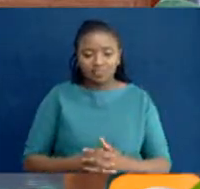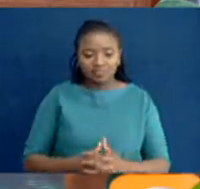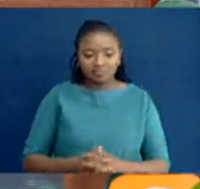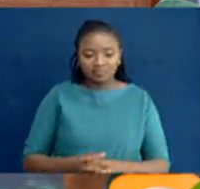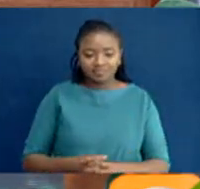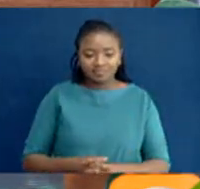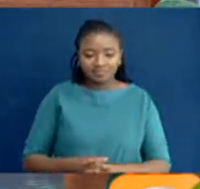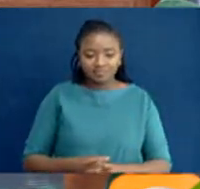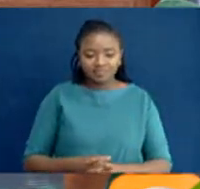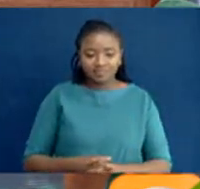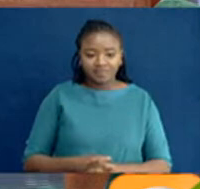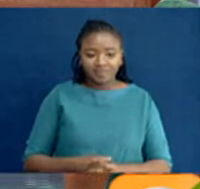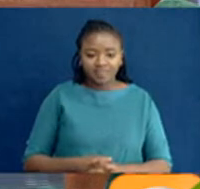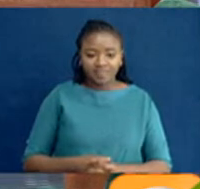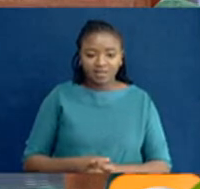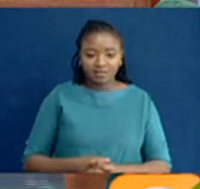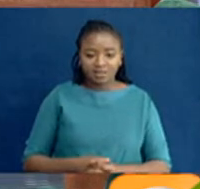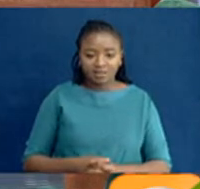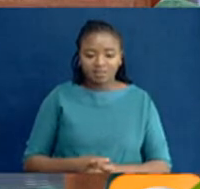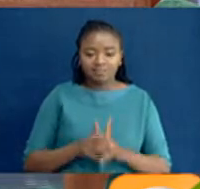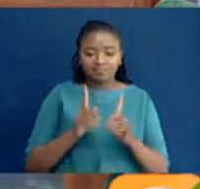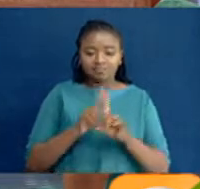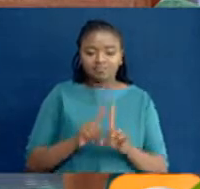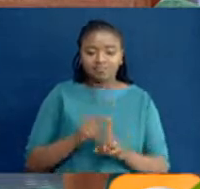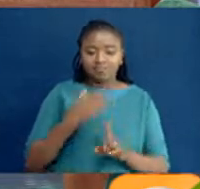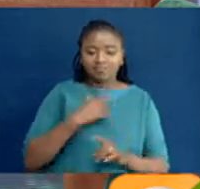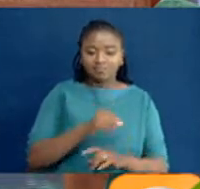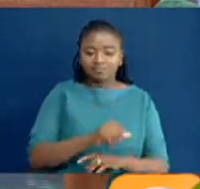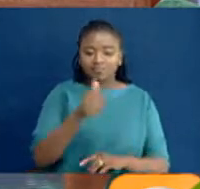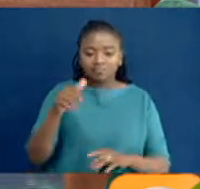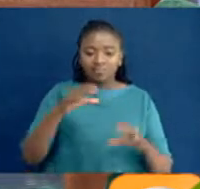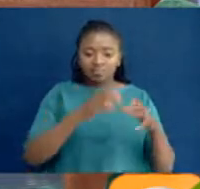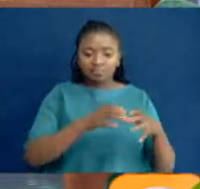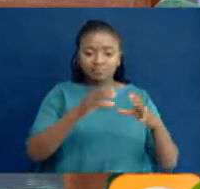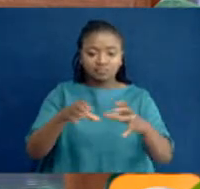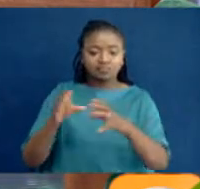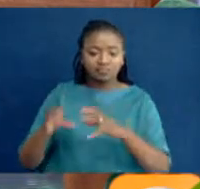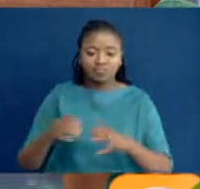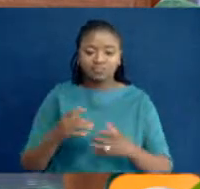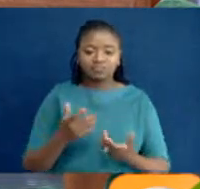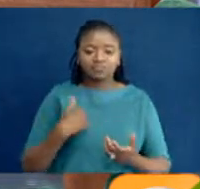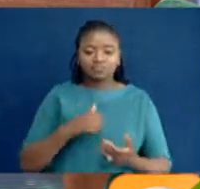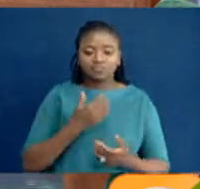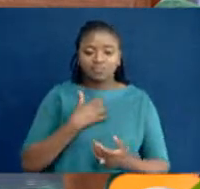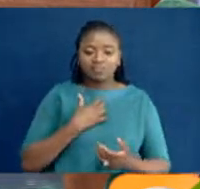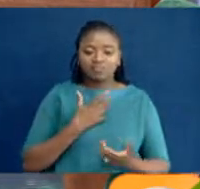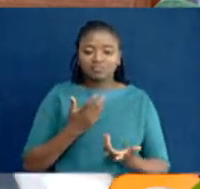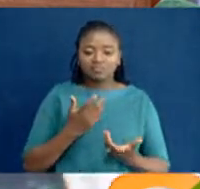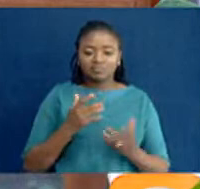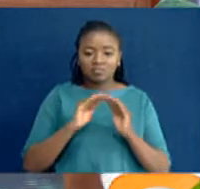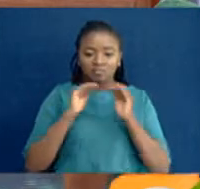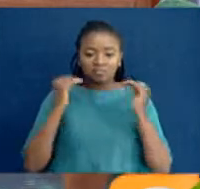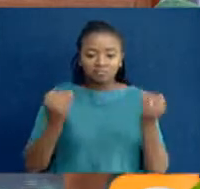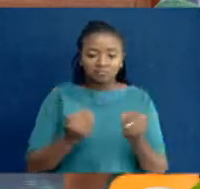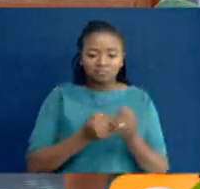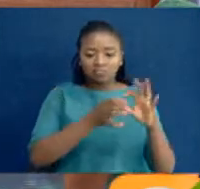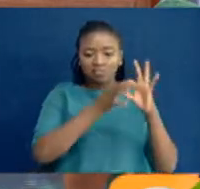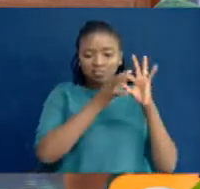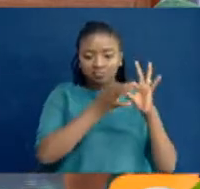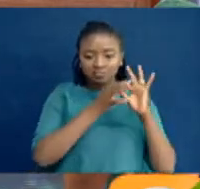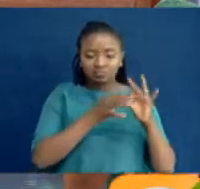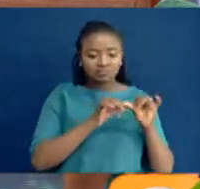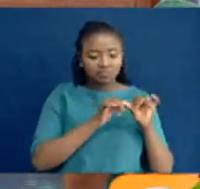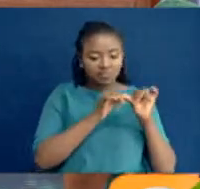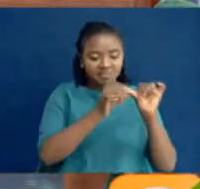and other TVS and other companies, the global pie chart will remain the same. Yeah. The leader will always be